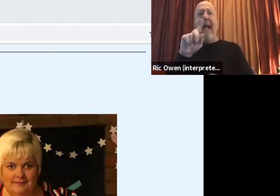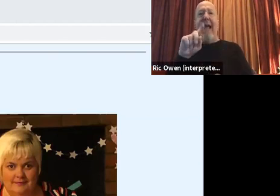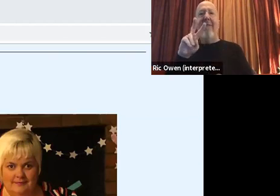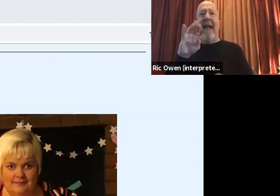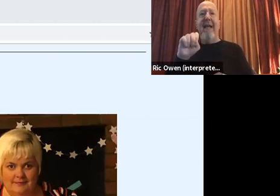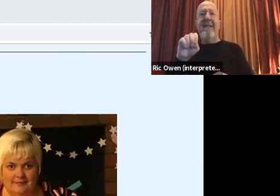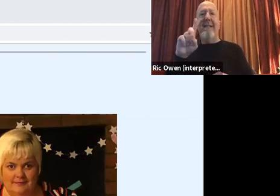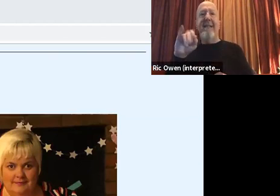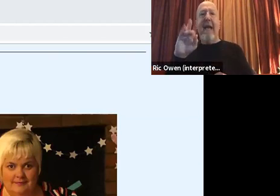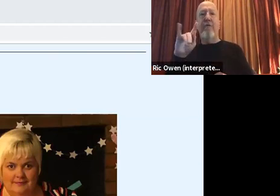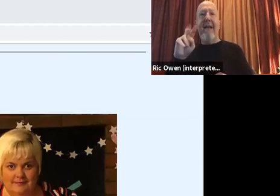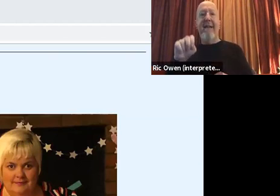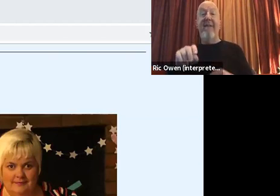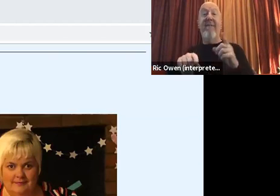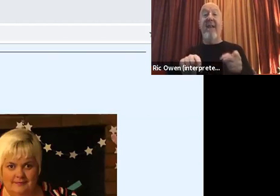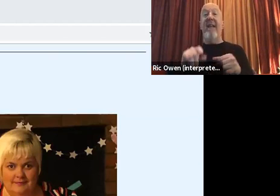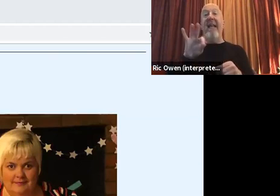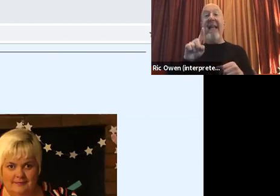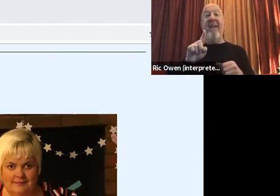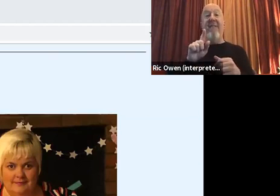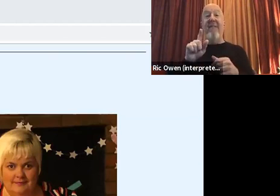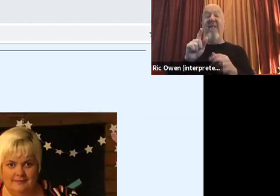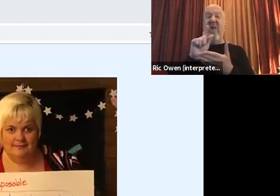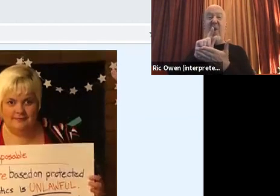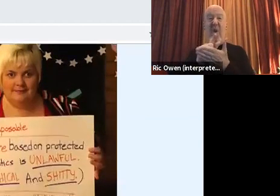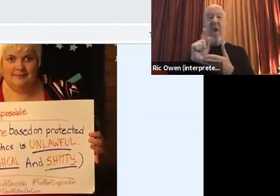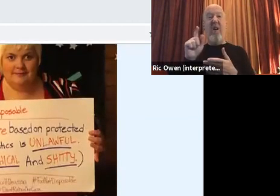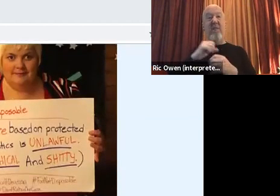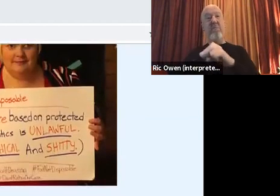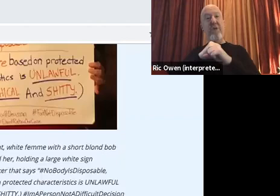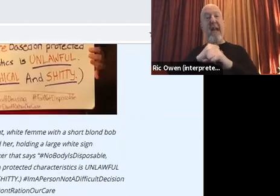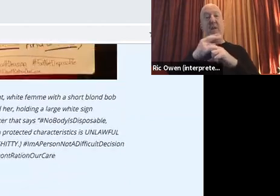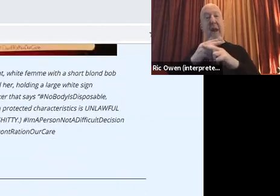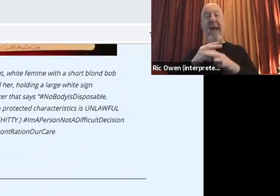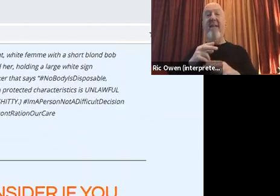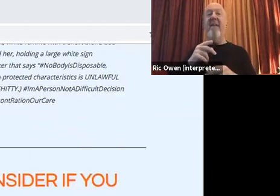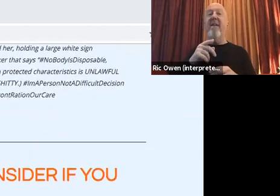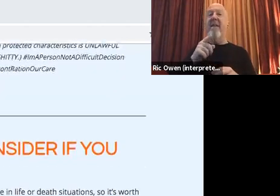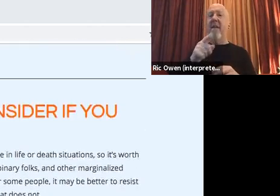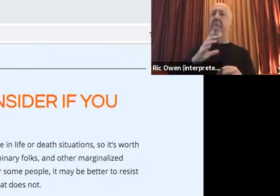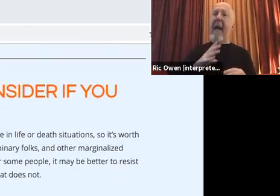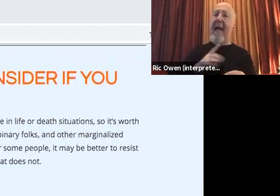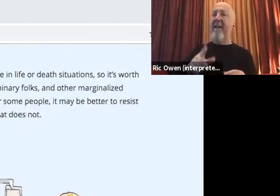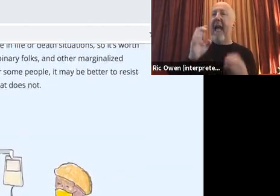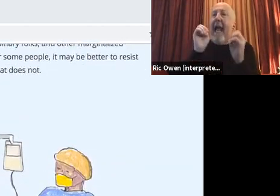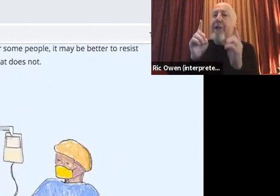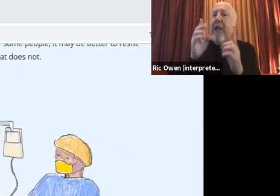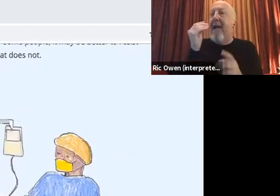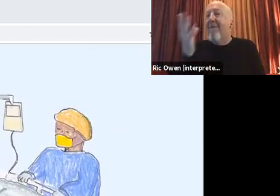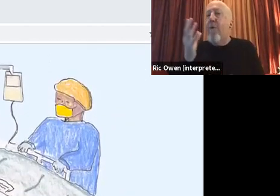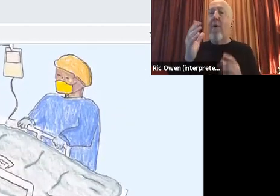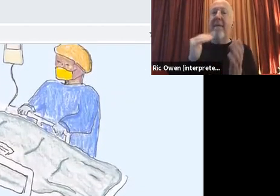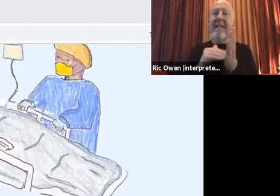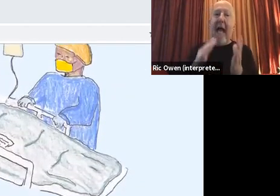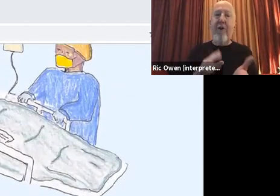against weight discrimination where you are, politely and confidently inform your provider about the law. Explain that you